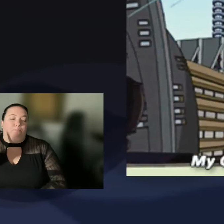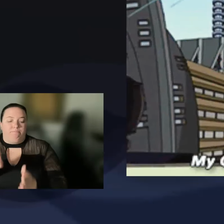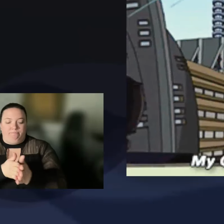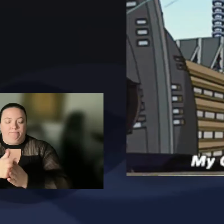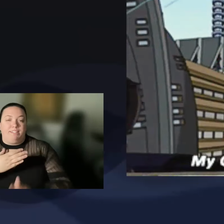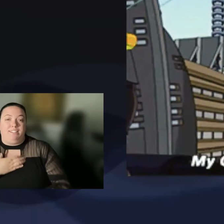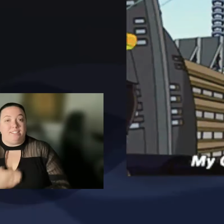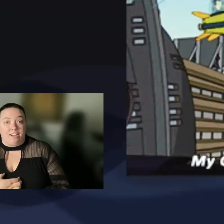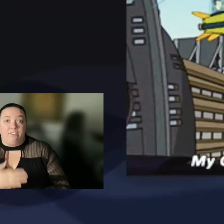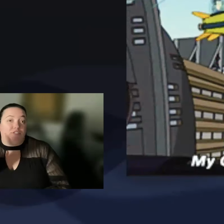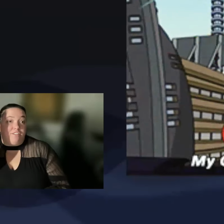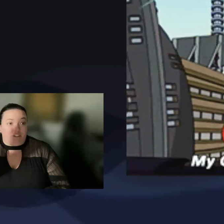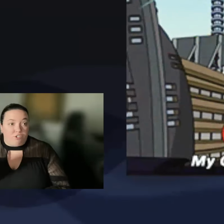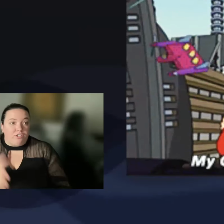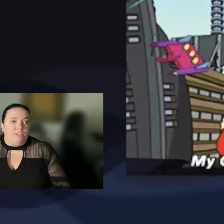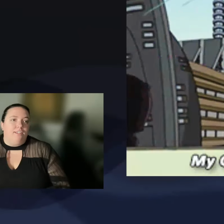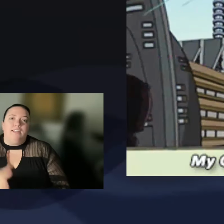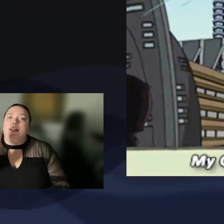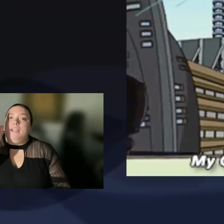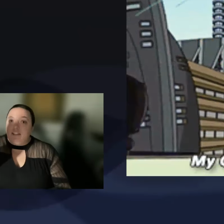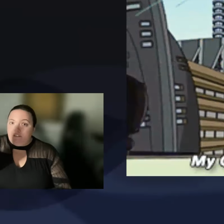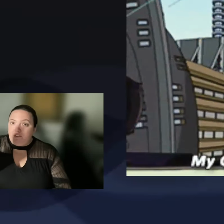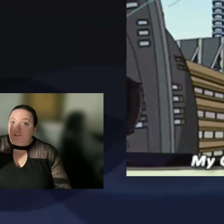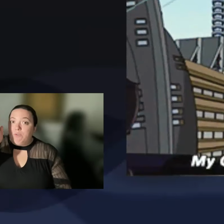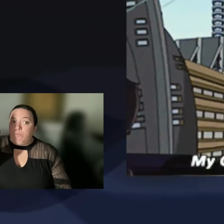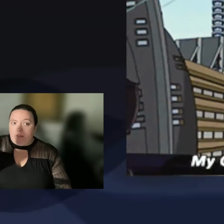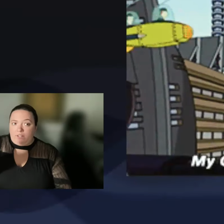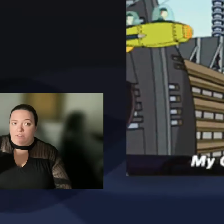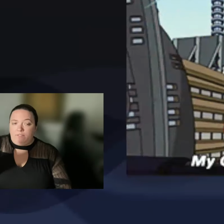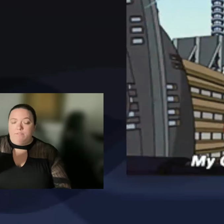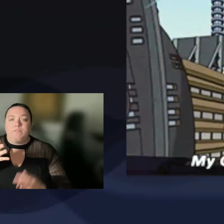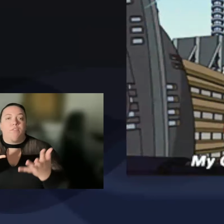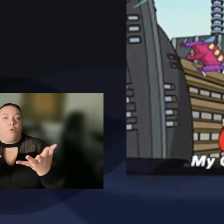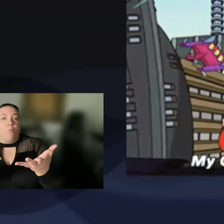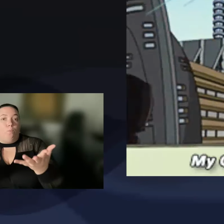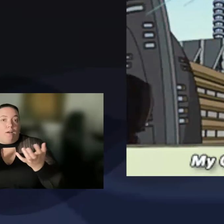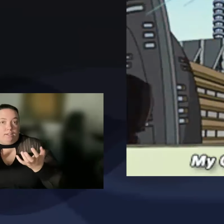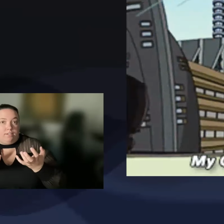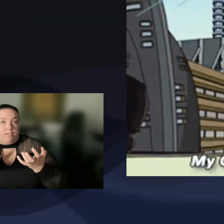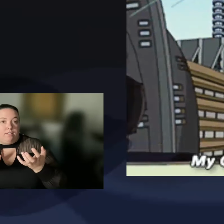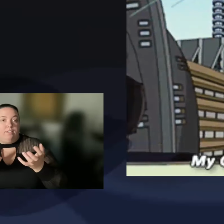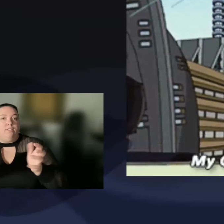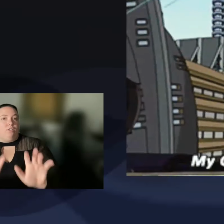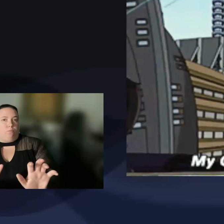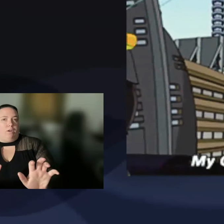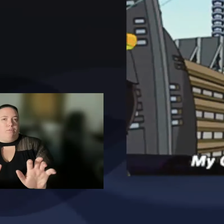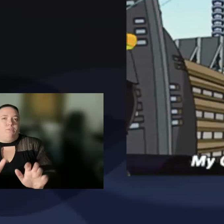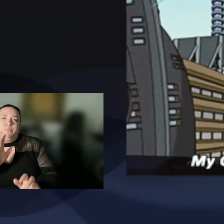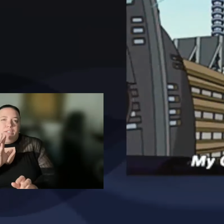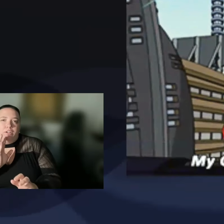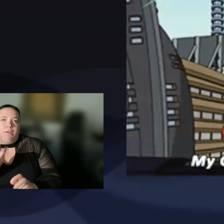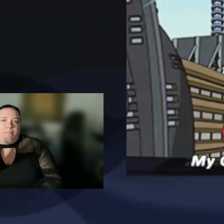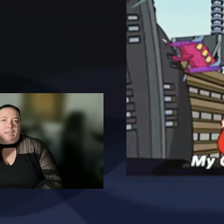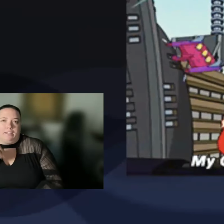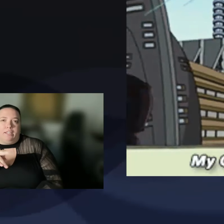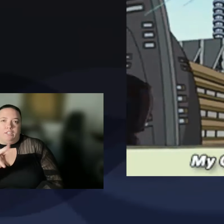Desires for the future. In the future, will, want, don't want, which